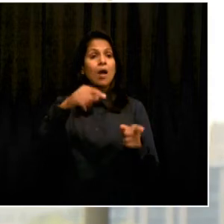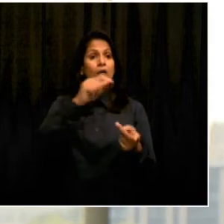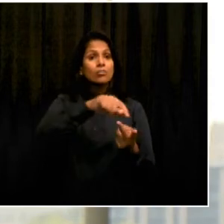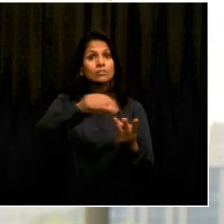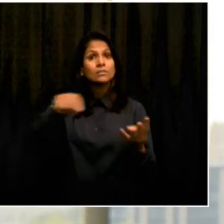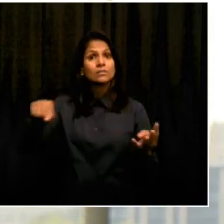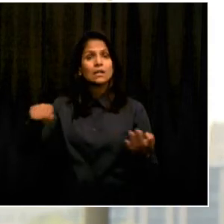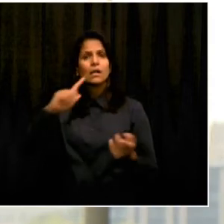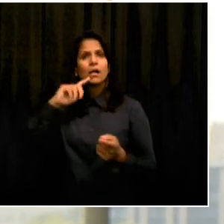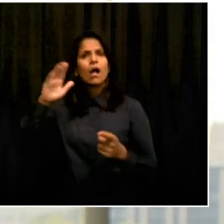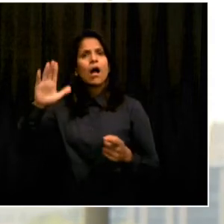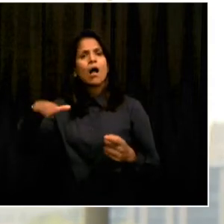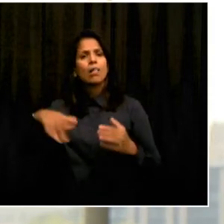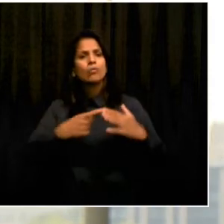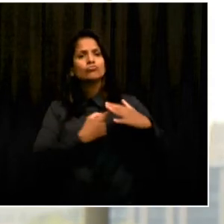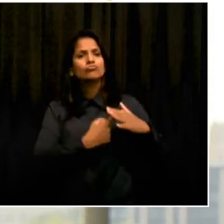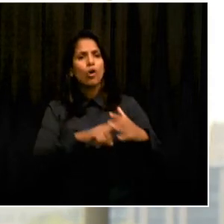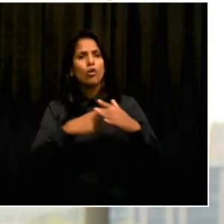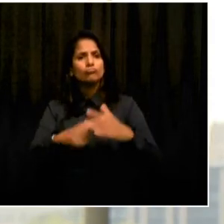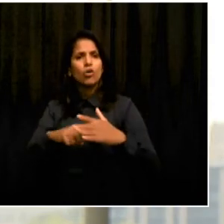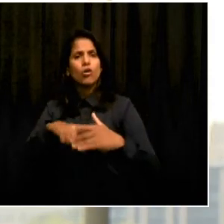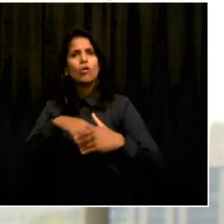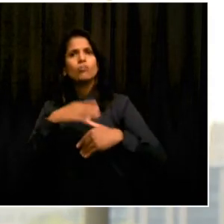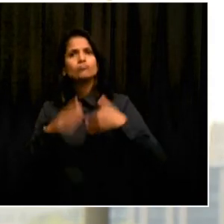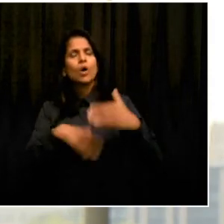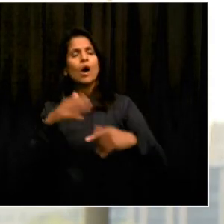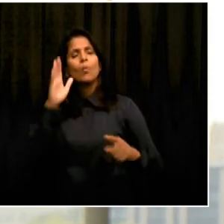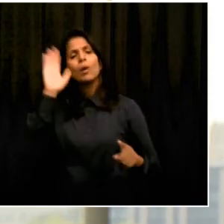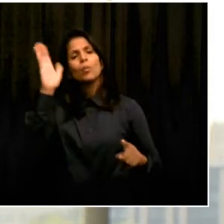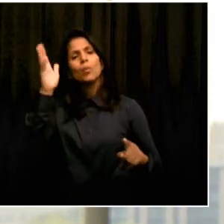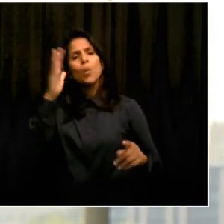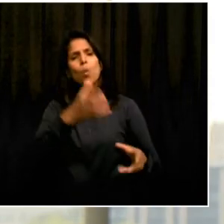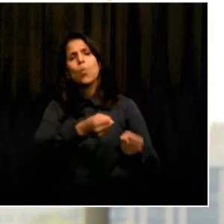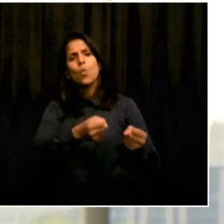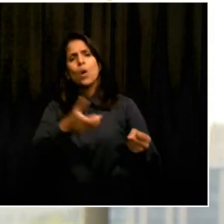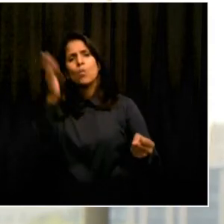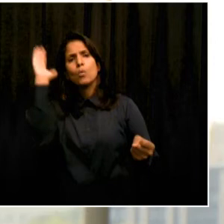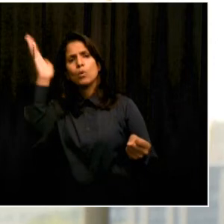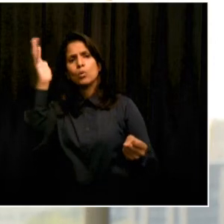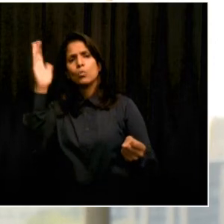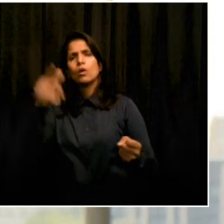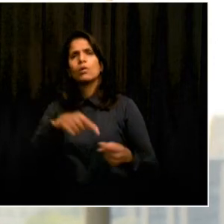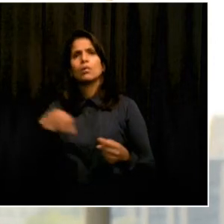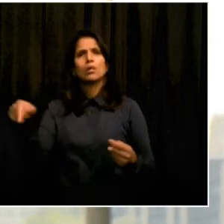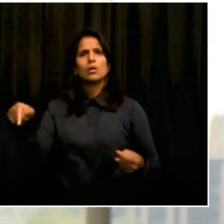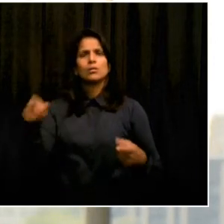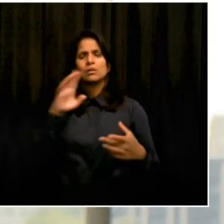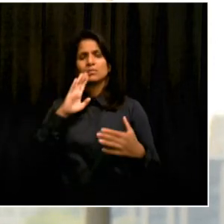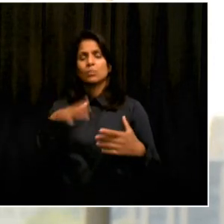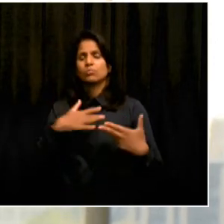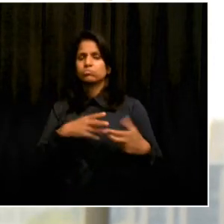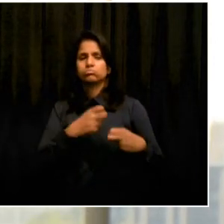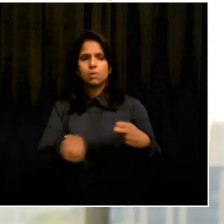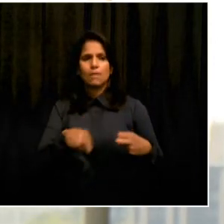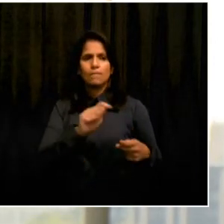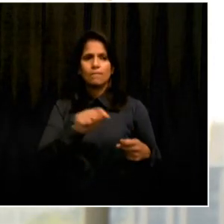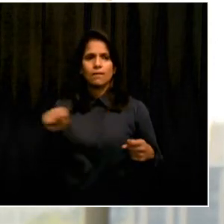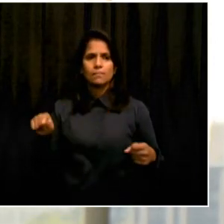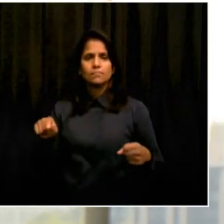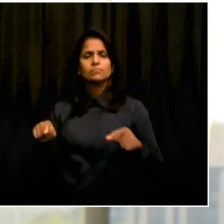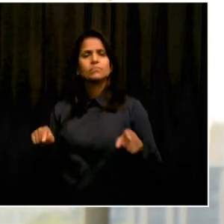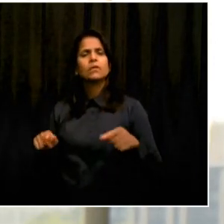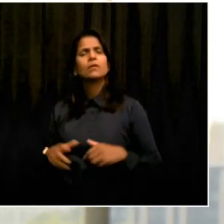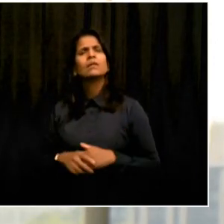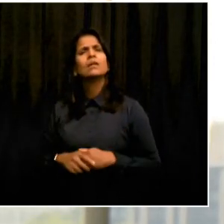of 20 things he would like to do. No, and respectfully, as we just said really clearly, here's the bigger vision. You're going to see paper today on some of the specific pieces